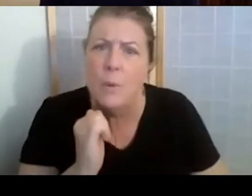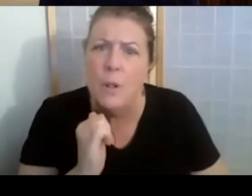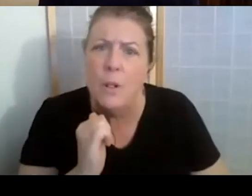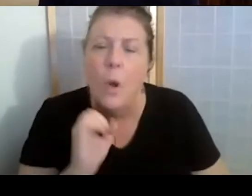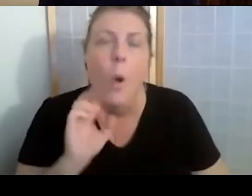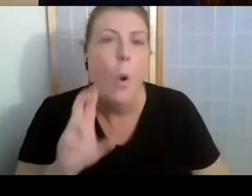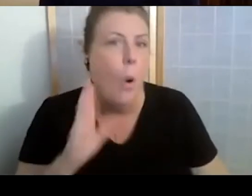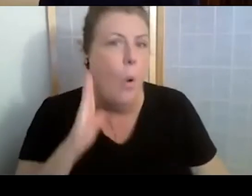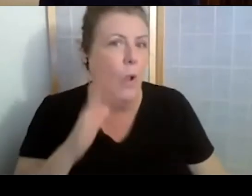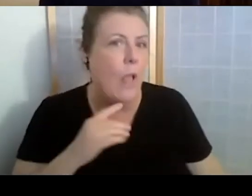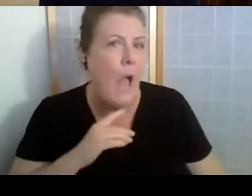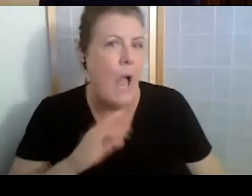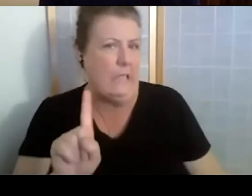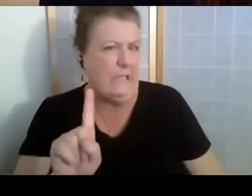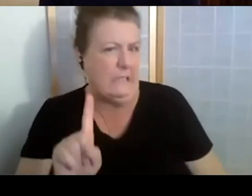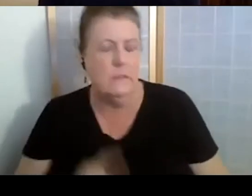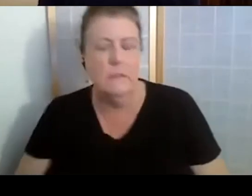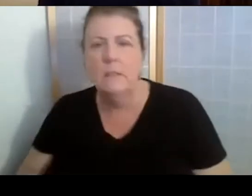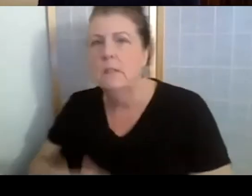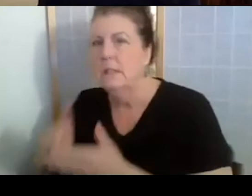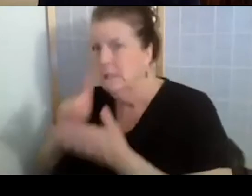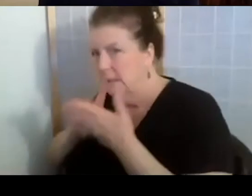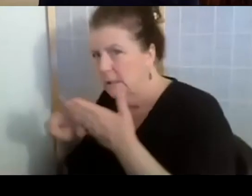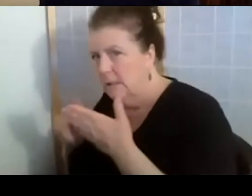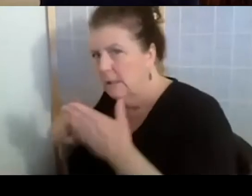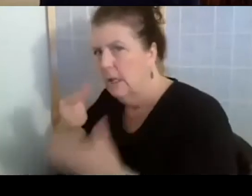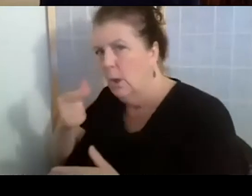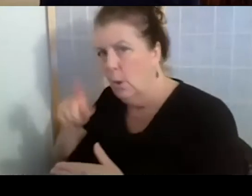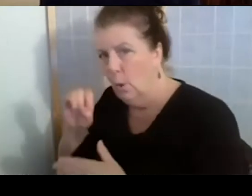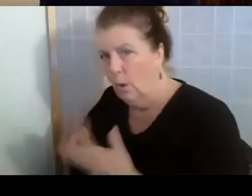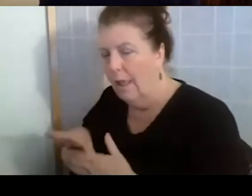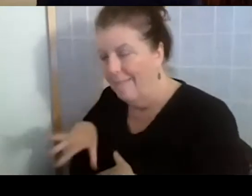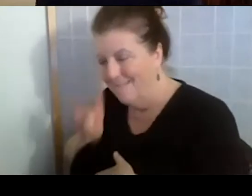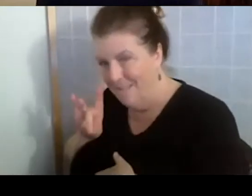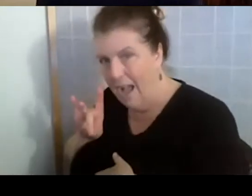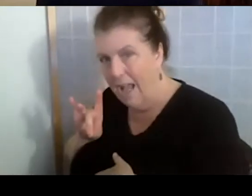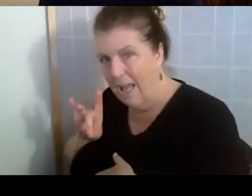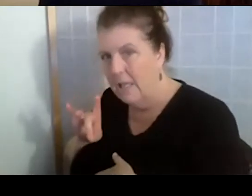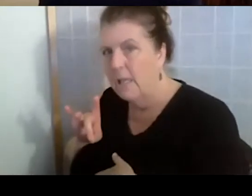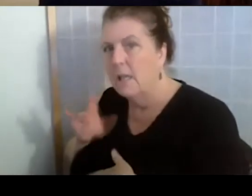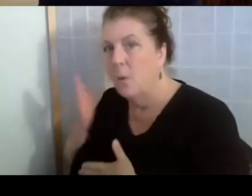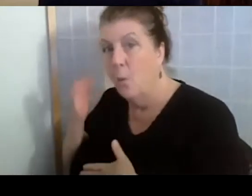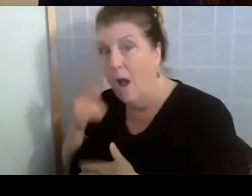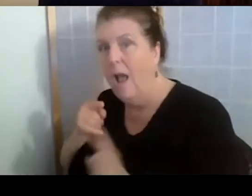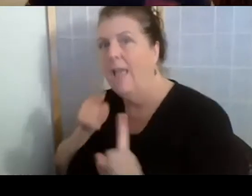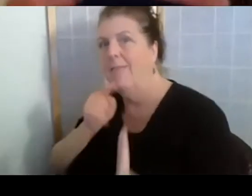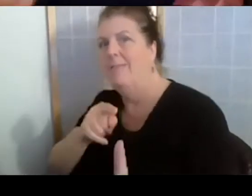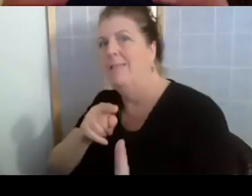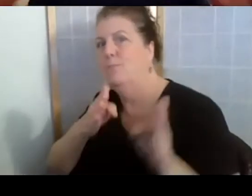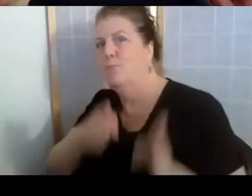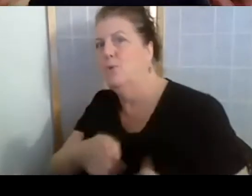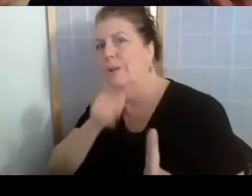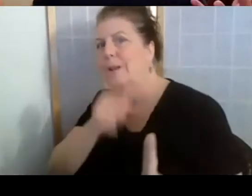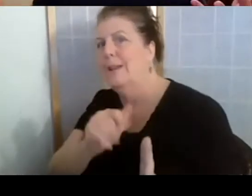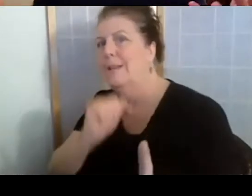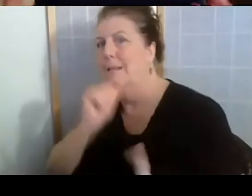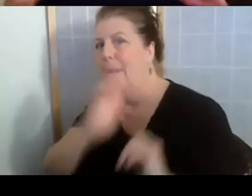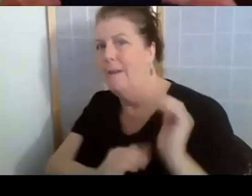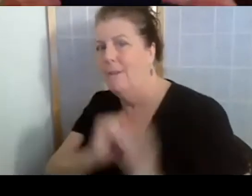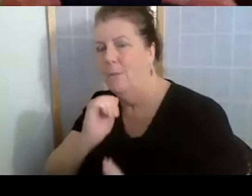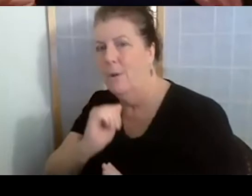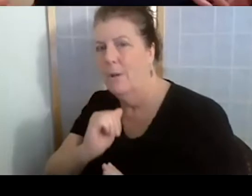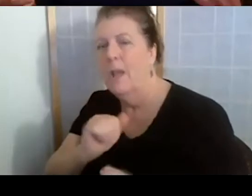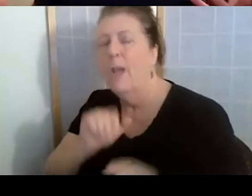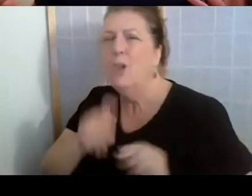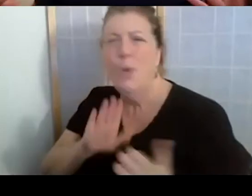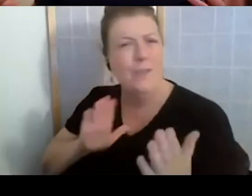At the same time, you have to function in that space with the excitement of a bull in a china shop,